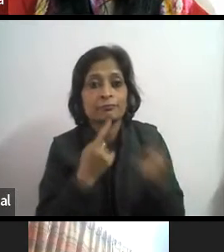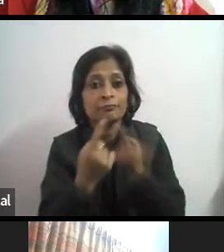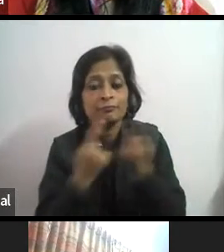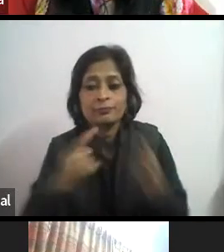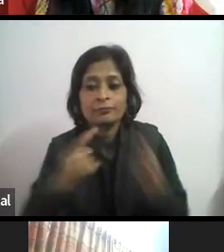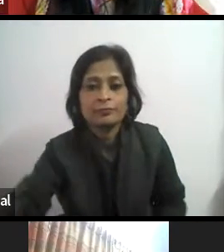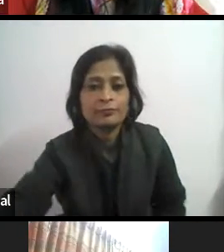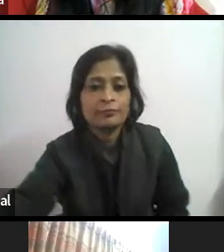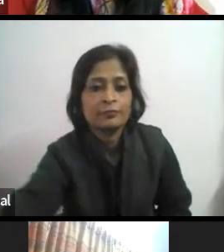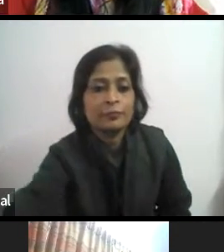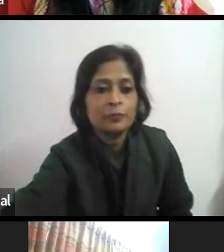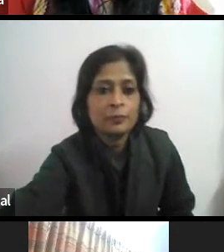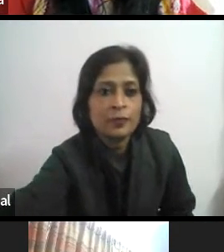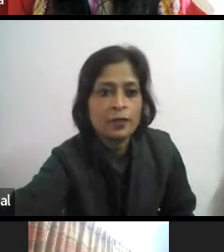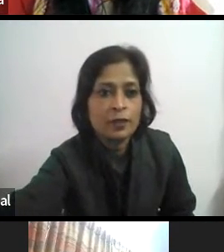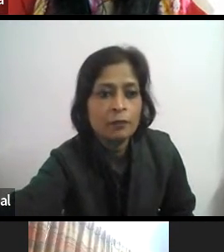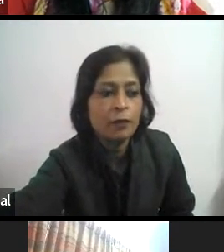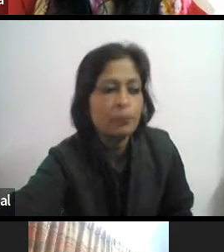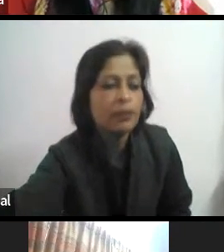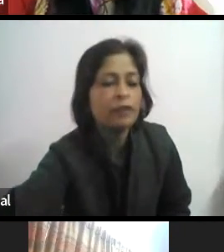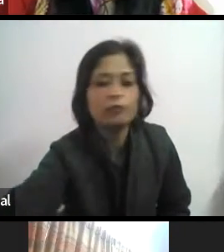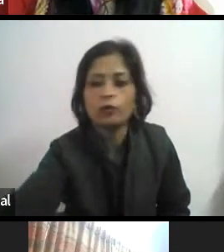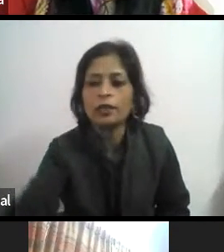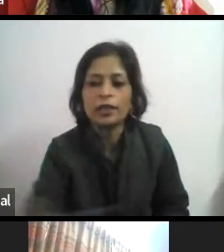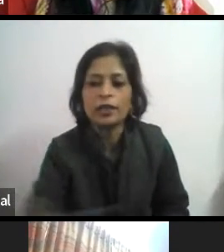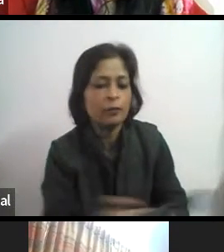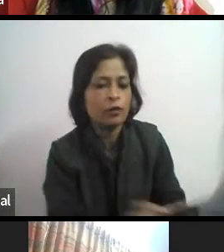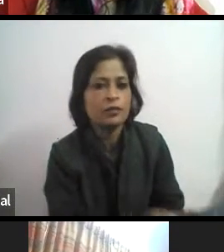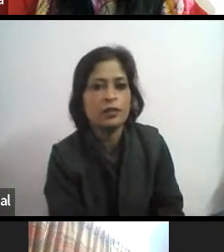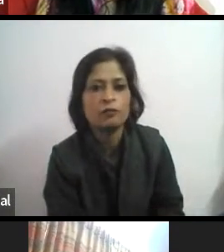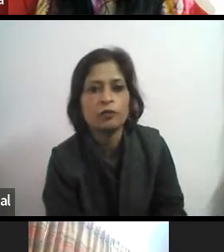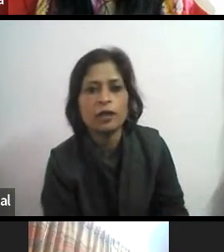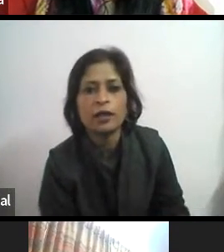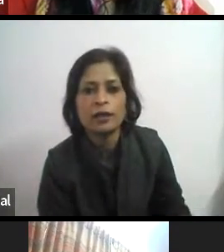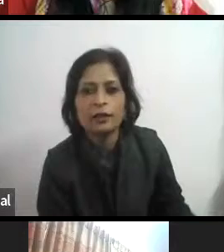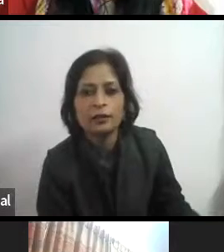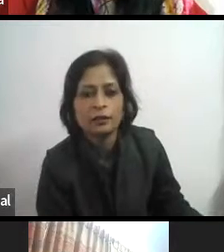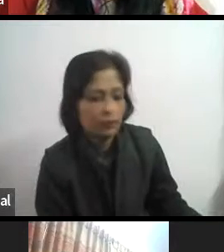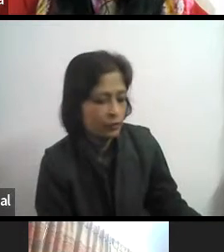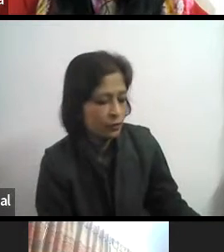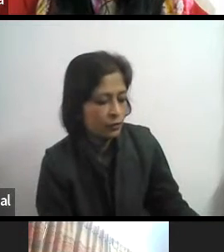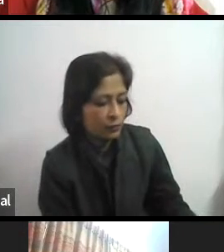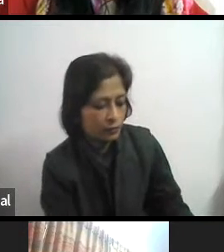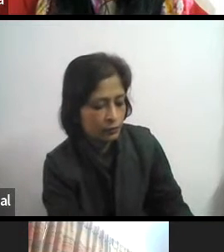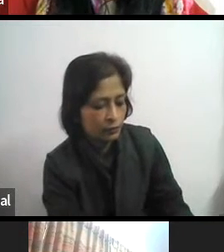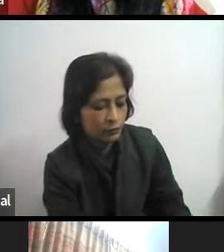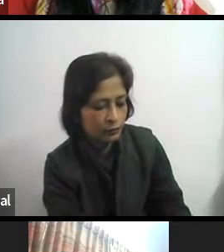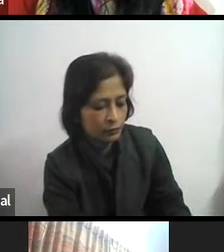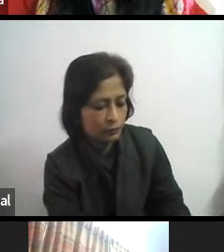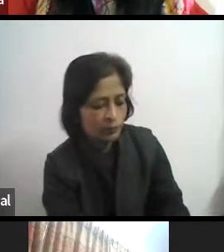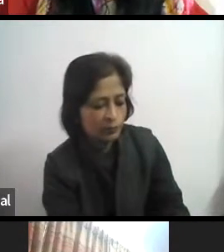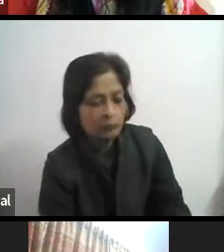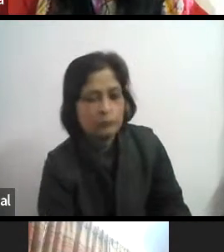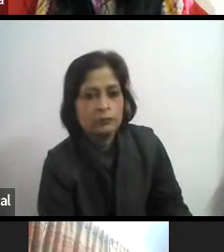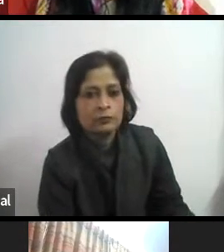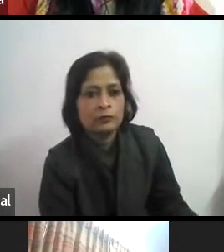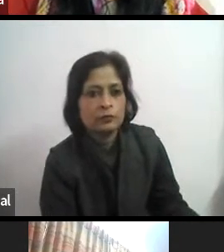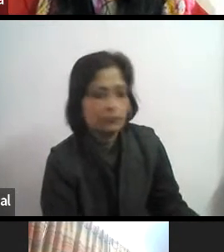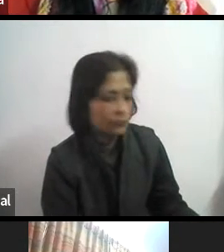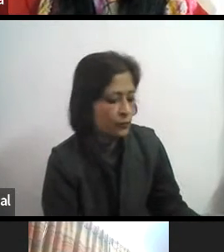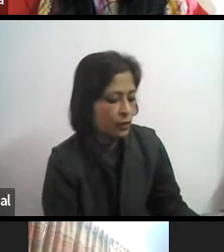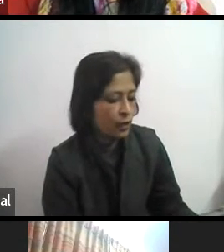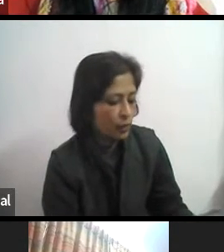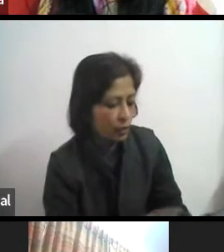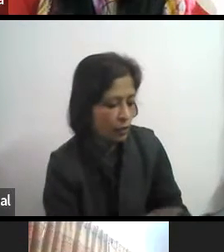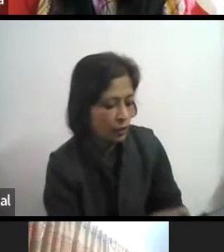my presentation. So just so would you want us to share the screen, or would you prefer to do it? You could do, that would be helpful. That would